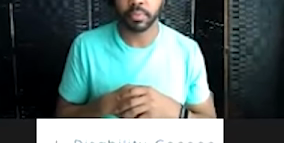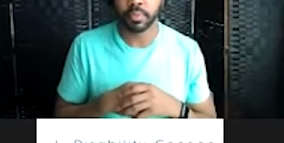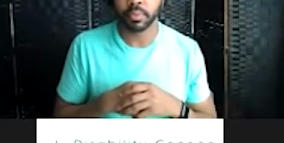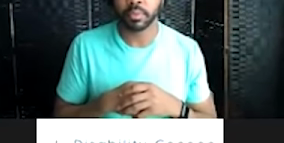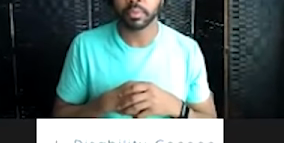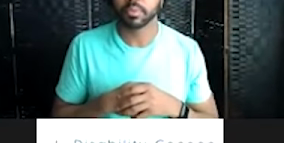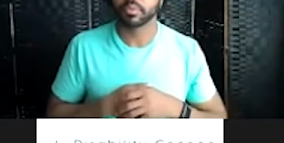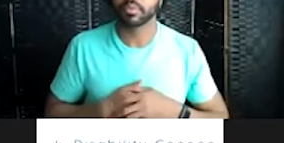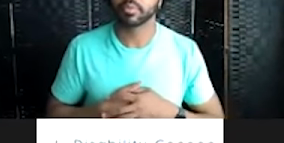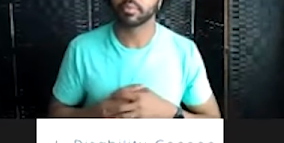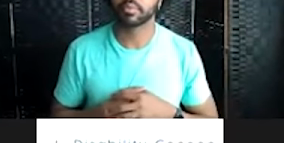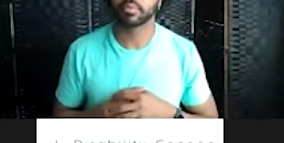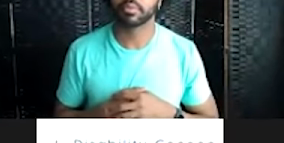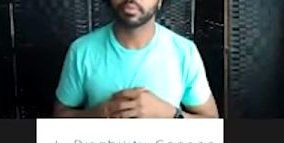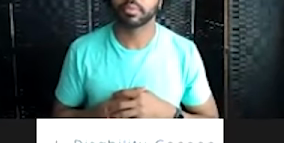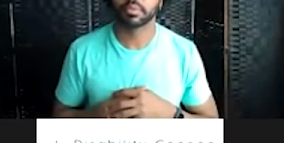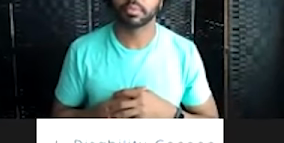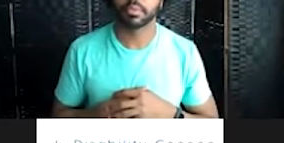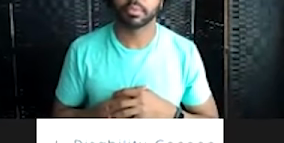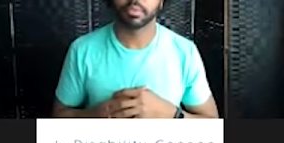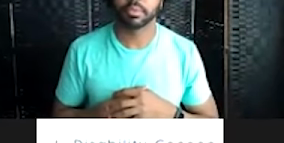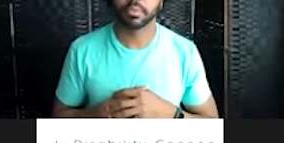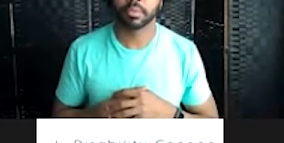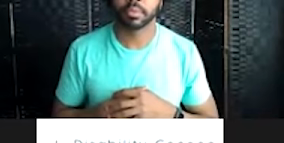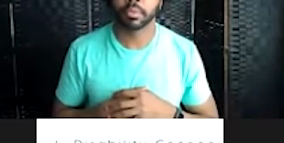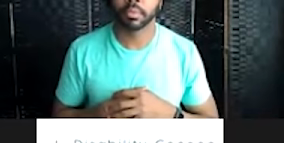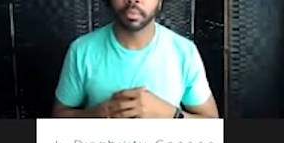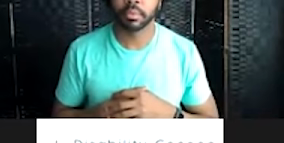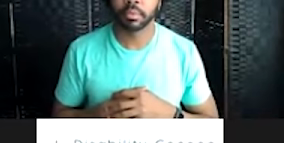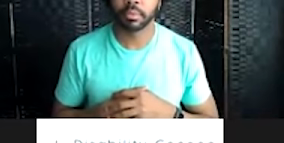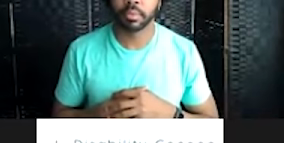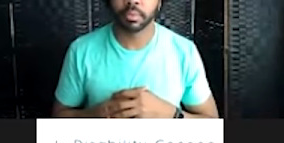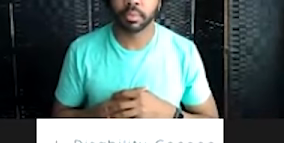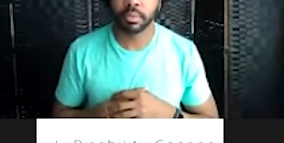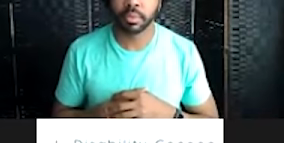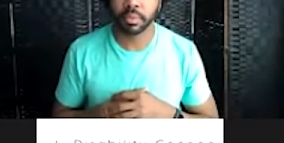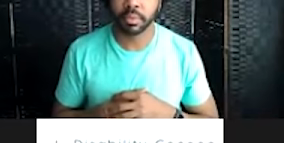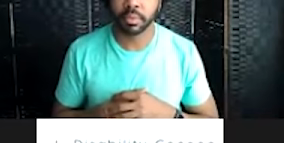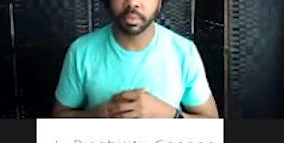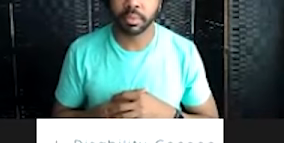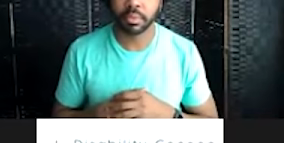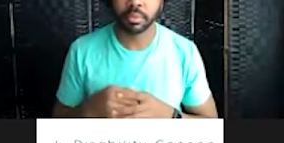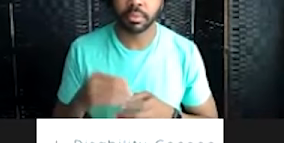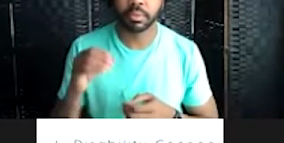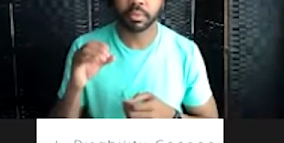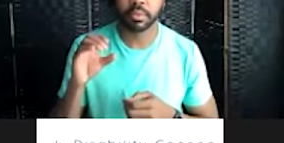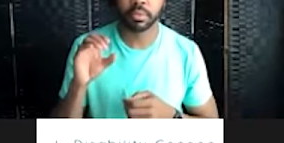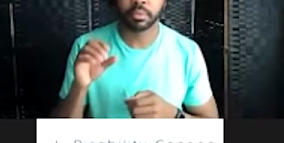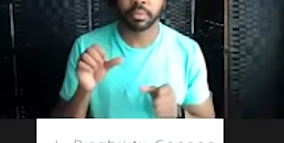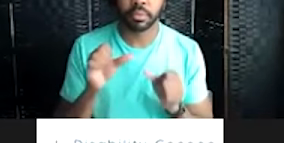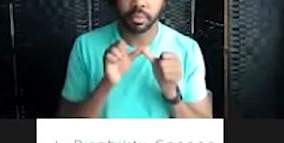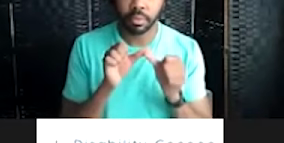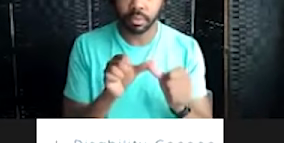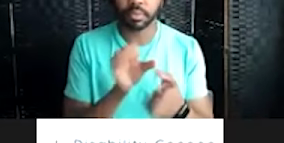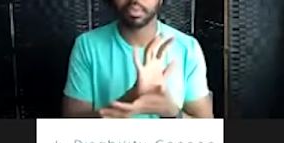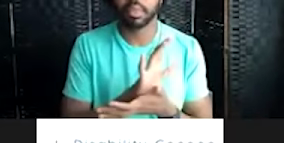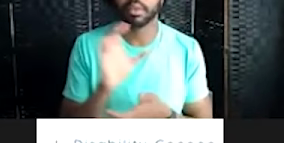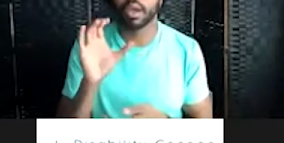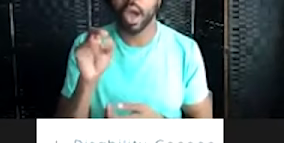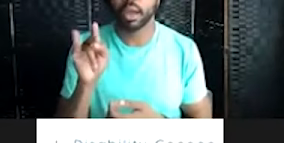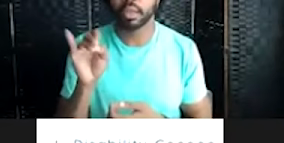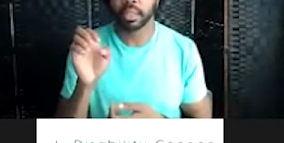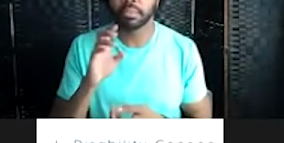With mental illness, combat veterans, et cetera. You get the idea. So the services that we're able to provide to the folks supported by Trinity